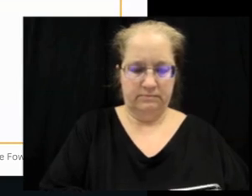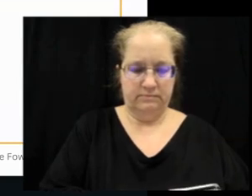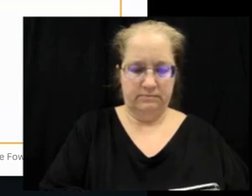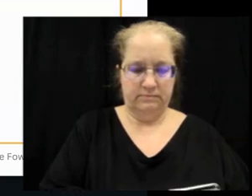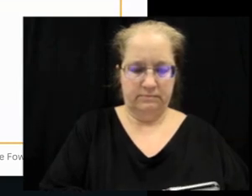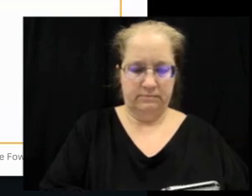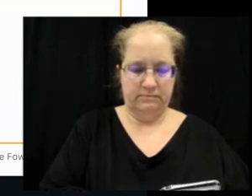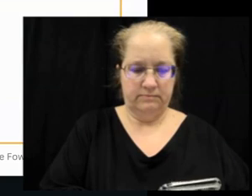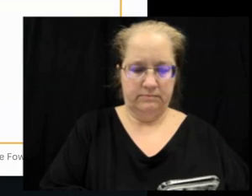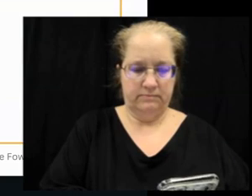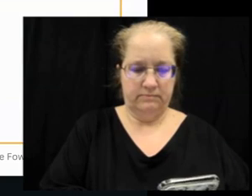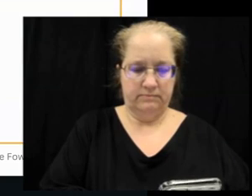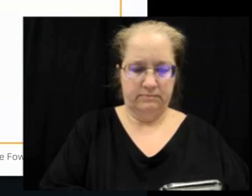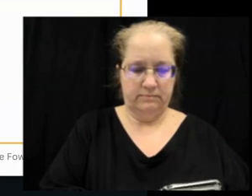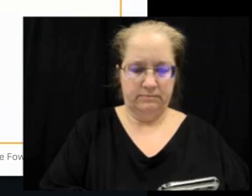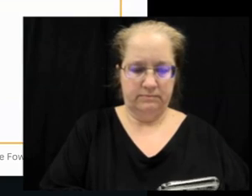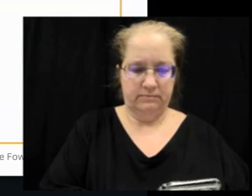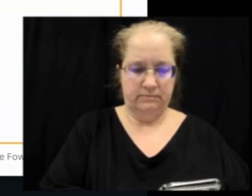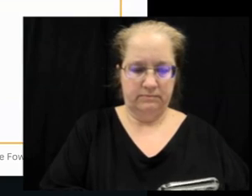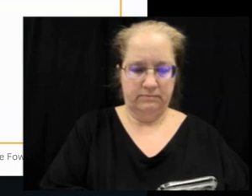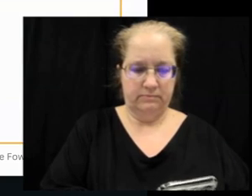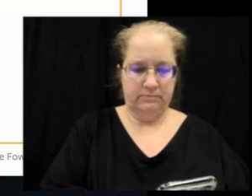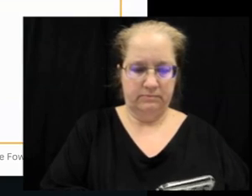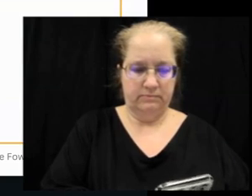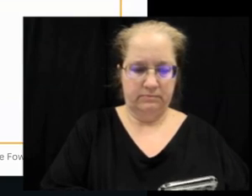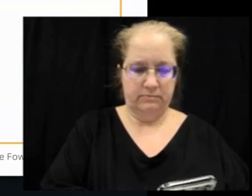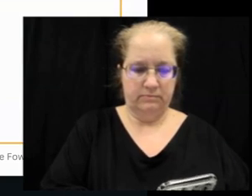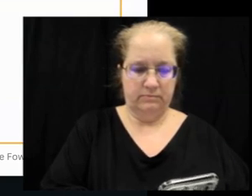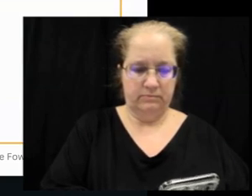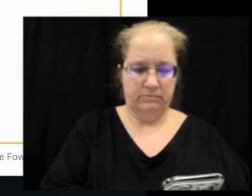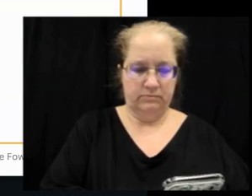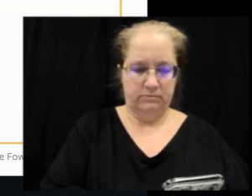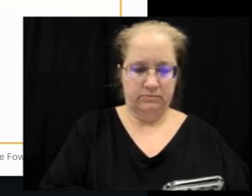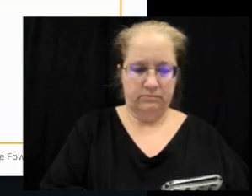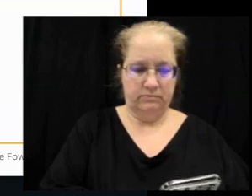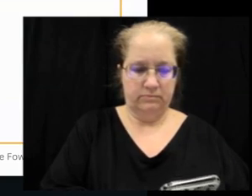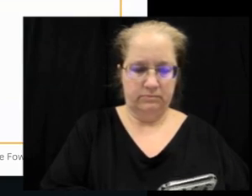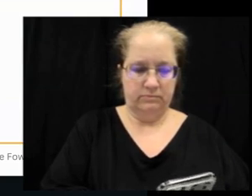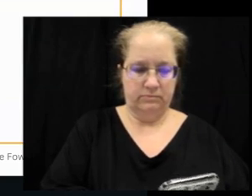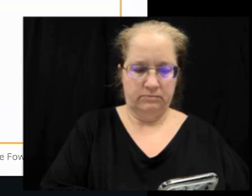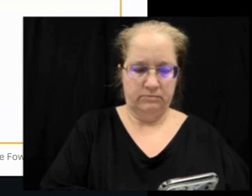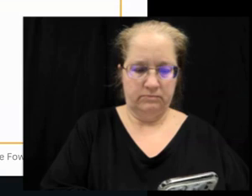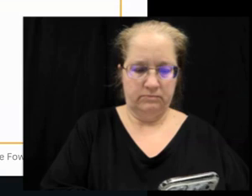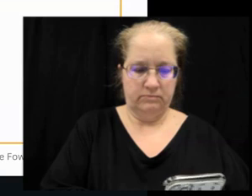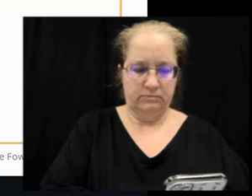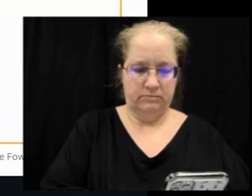usually last? Well, it can be a chronic behavior. It can be a behavior that shows up again when there